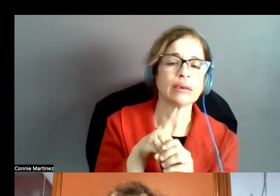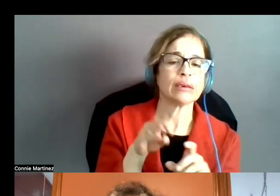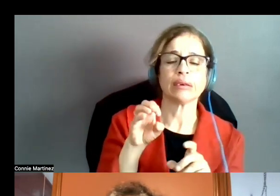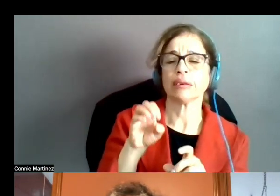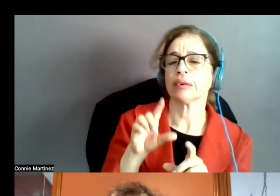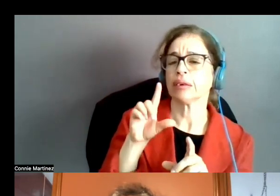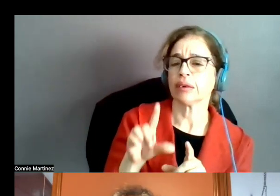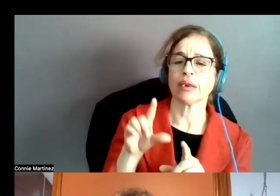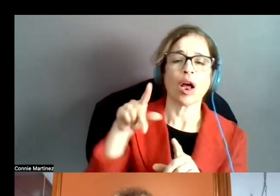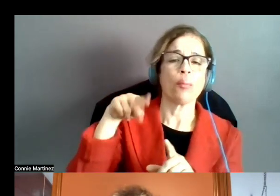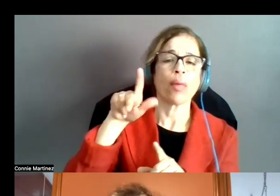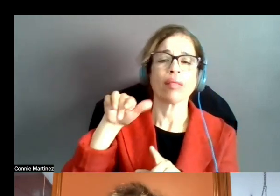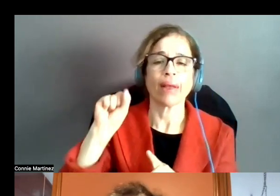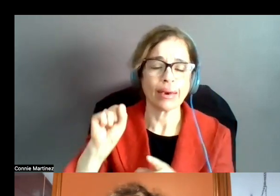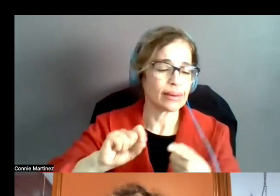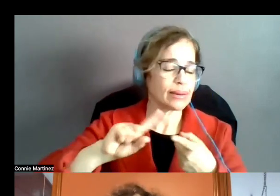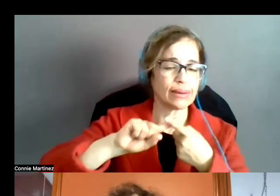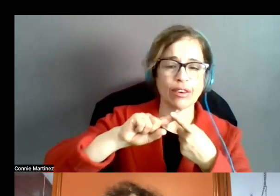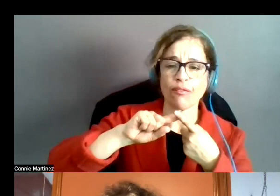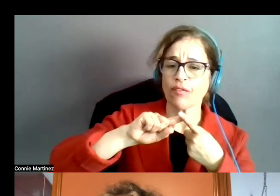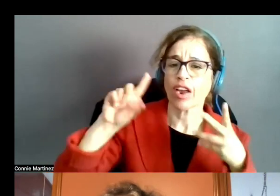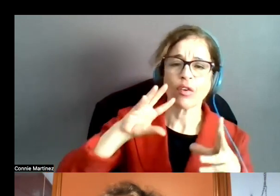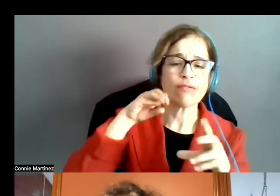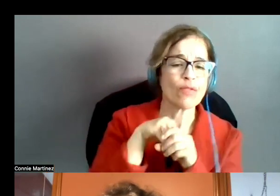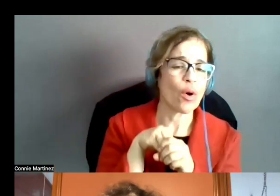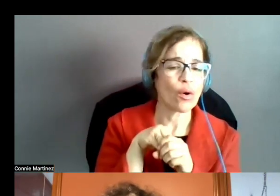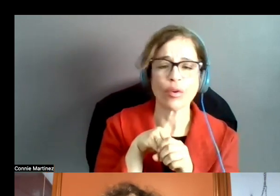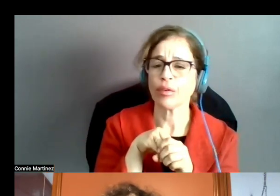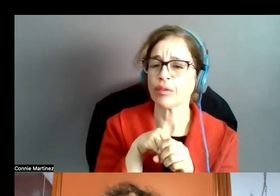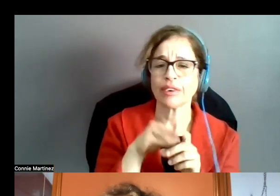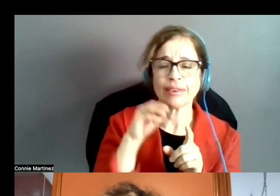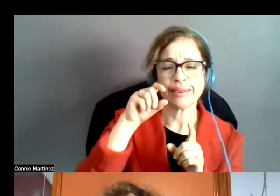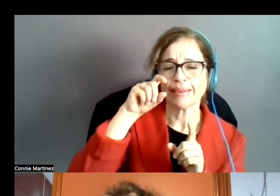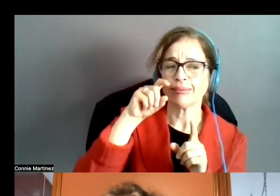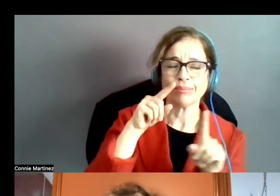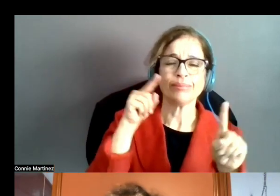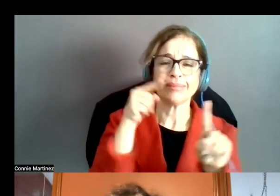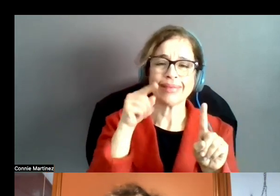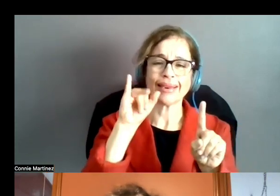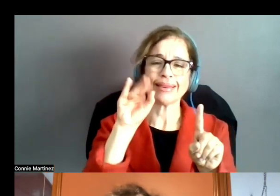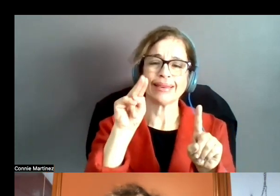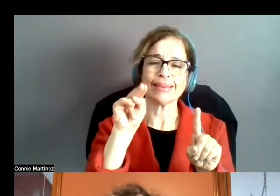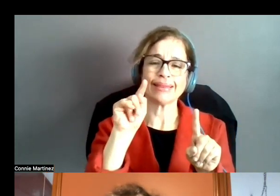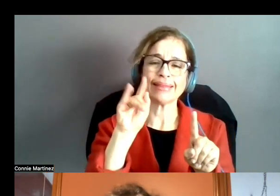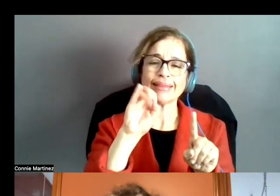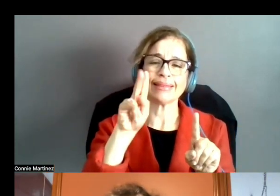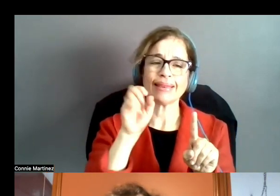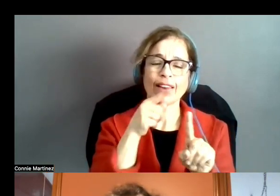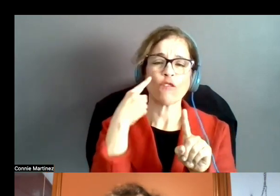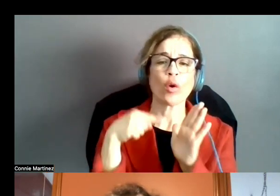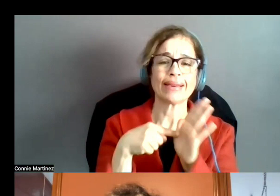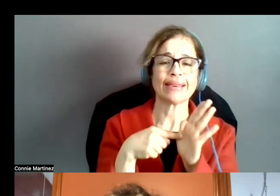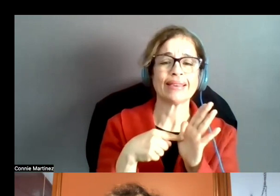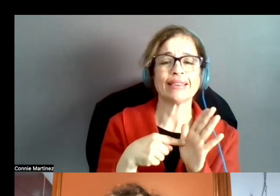LGBTQ plus initiatives. That's one example.